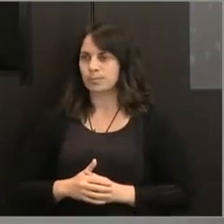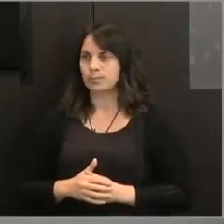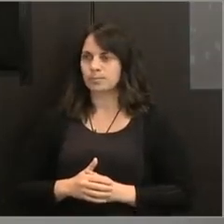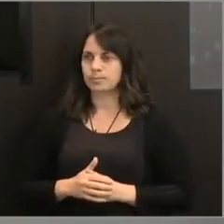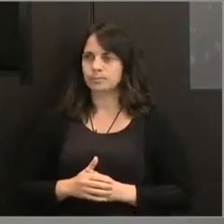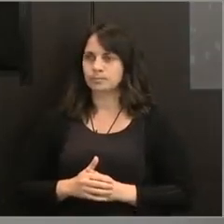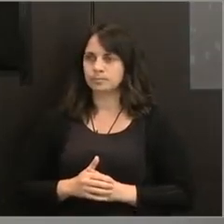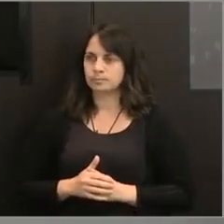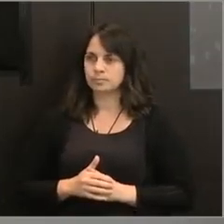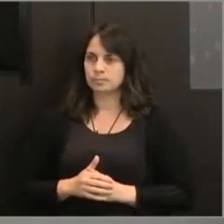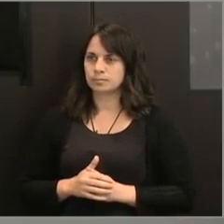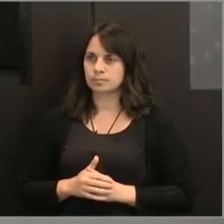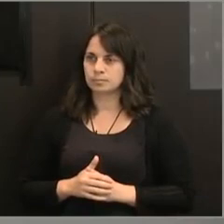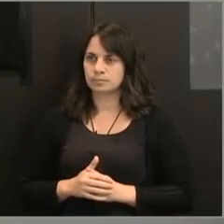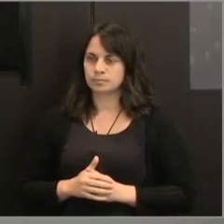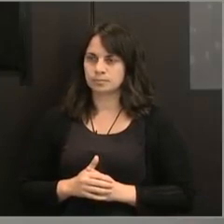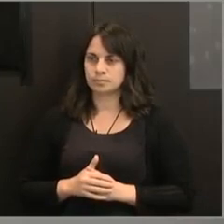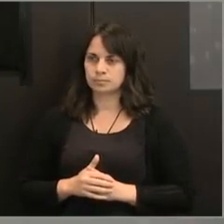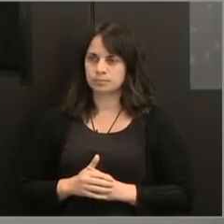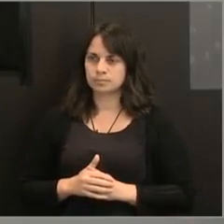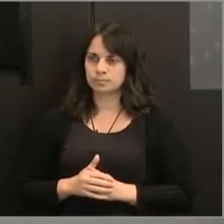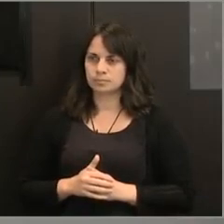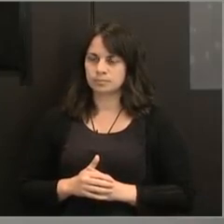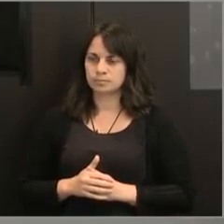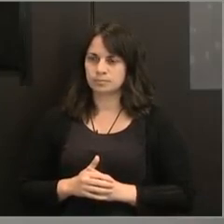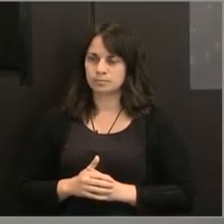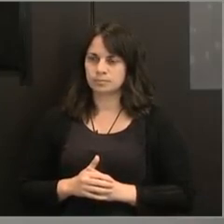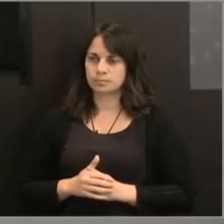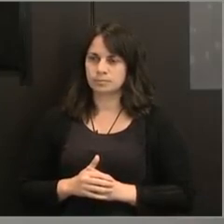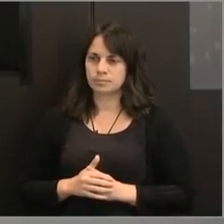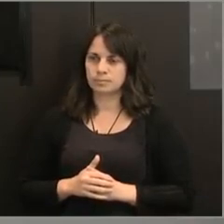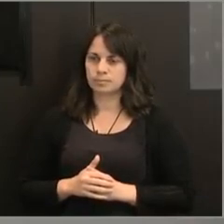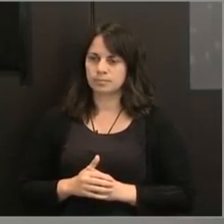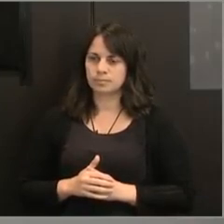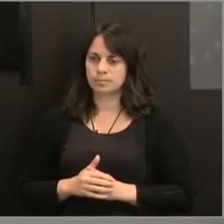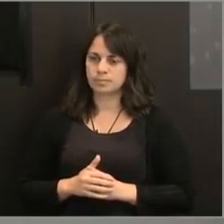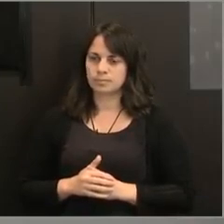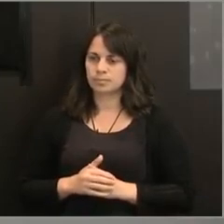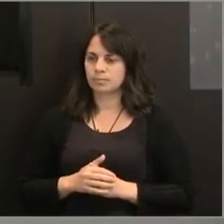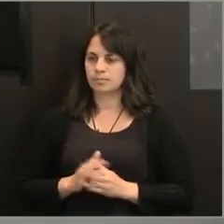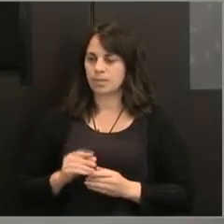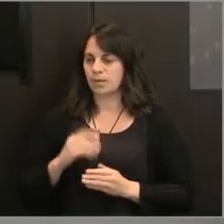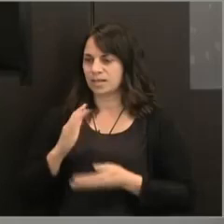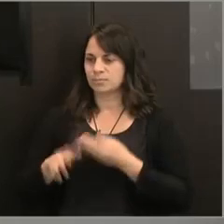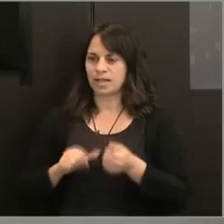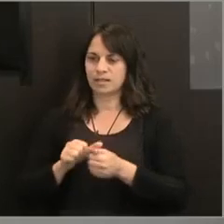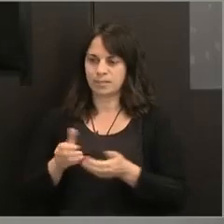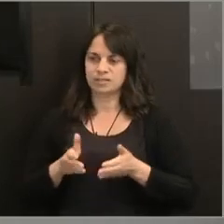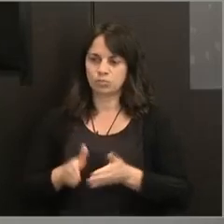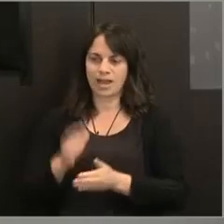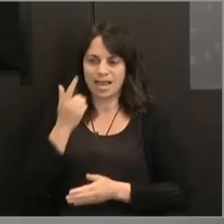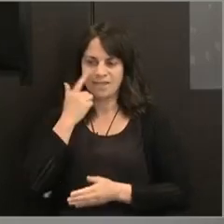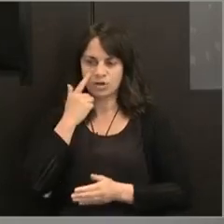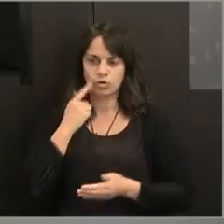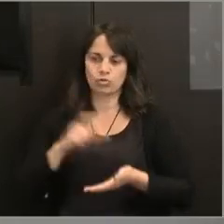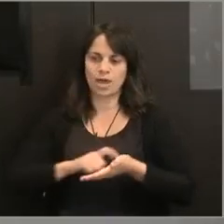Well, I can perhaps illustrate that best if it's helpful by referring to Article 3 of the Declaration, which